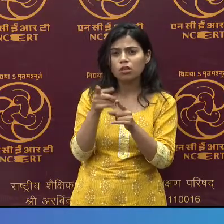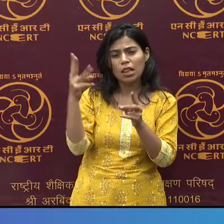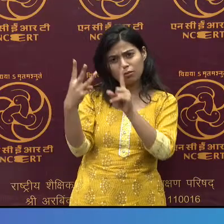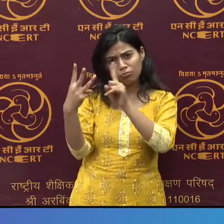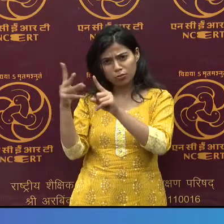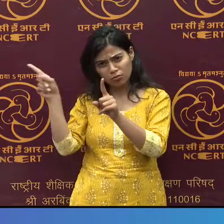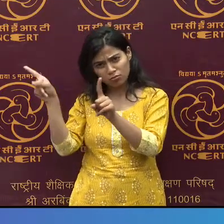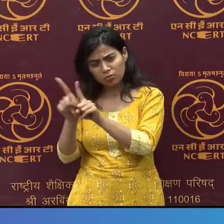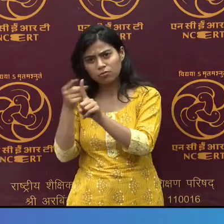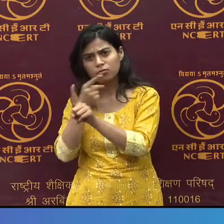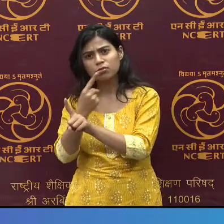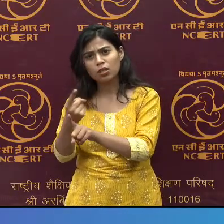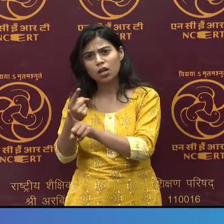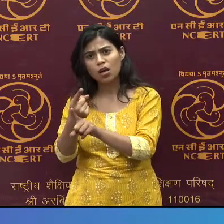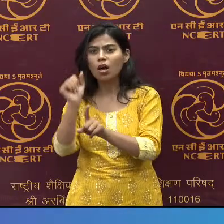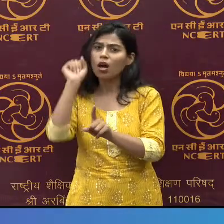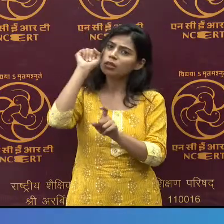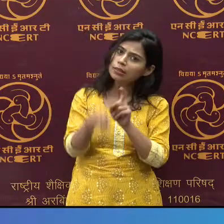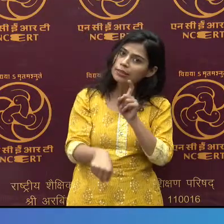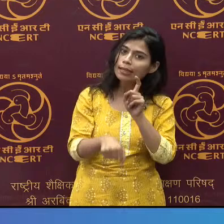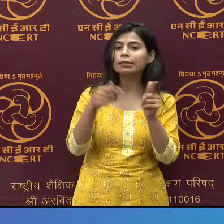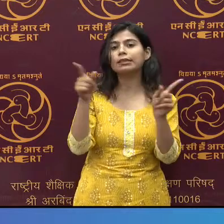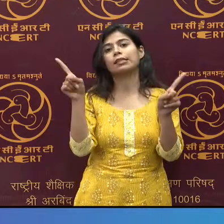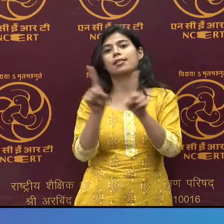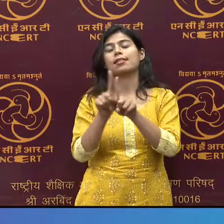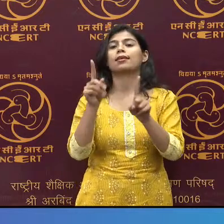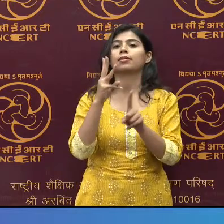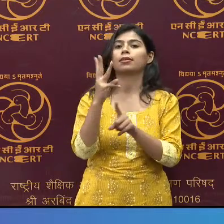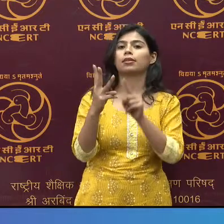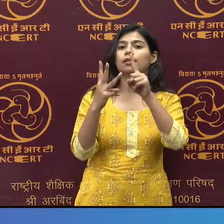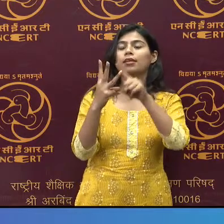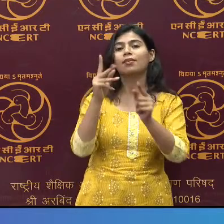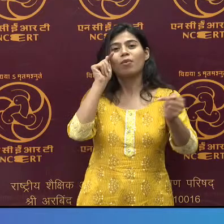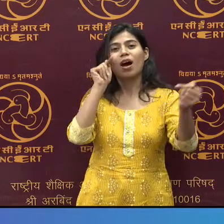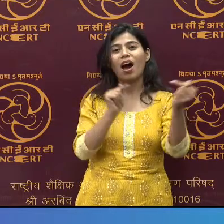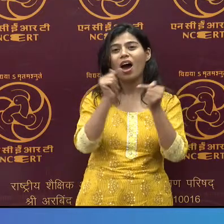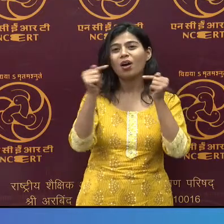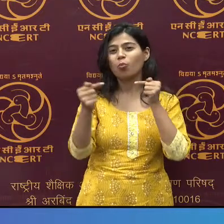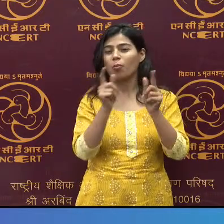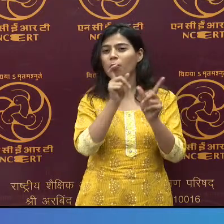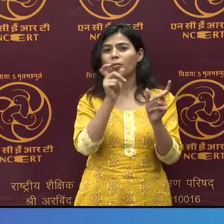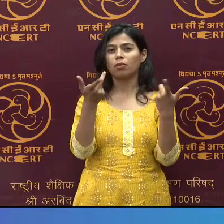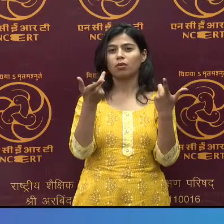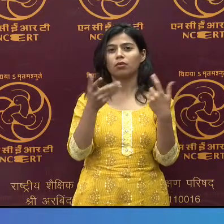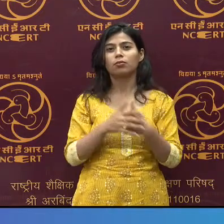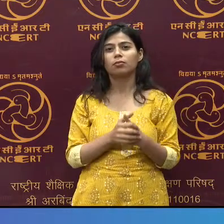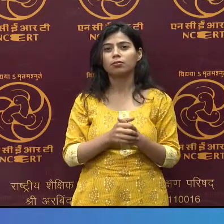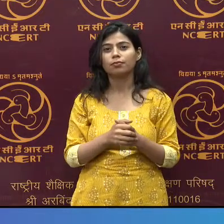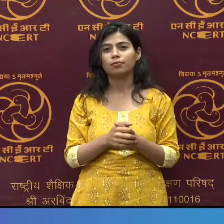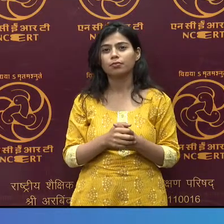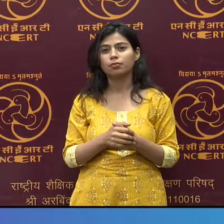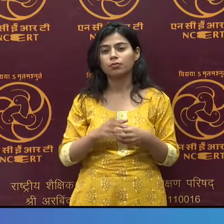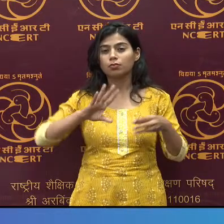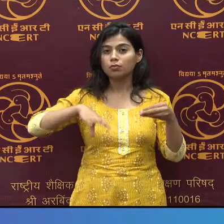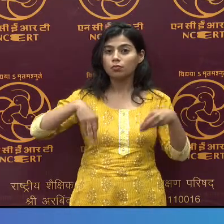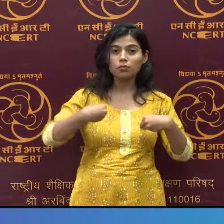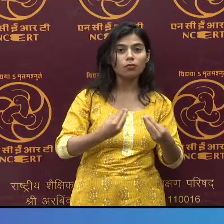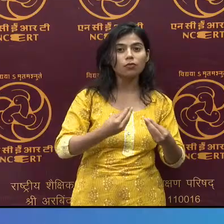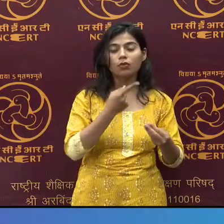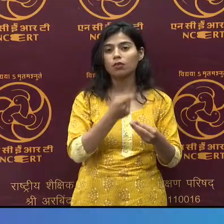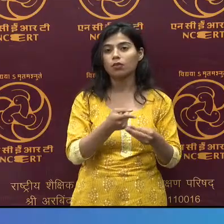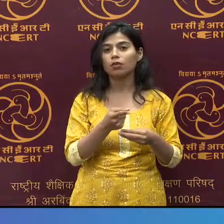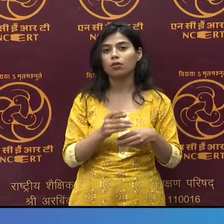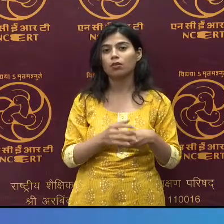person? Yes, we'll still write in the third person. So argumentative piece also, what we are giving is we are giving merit in terms